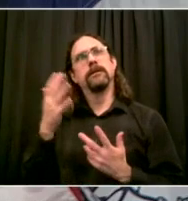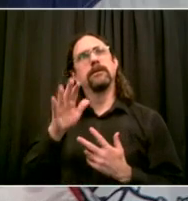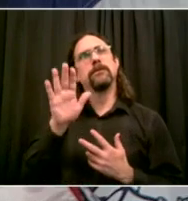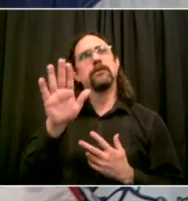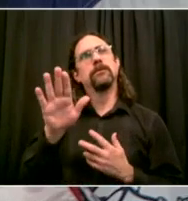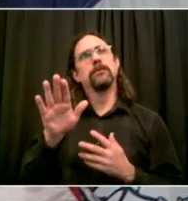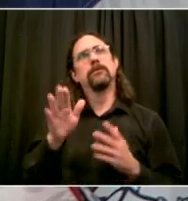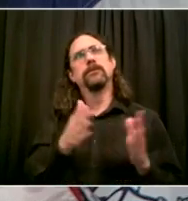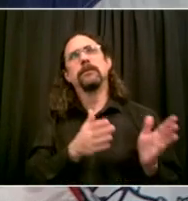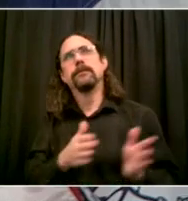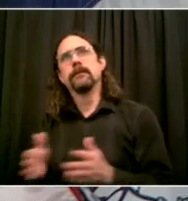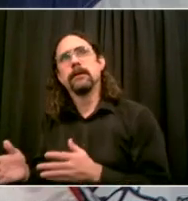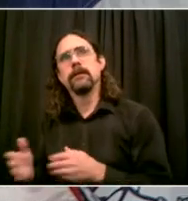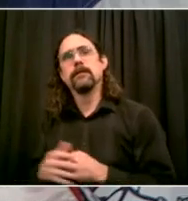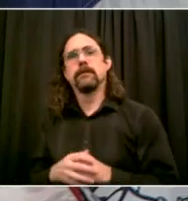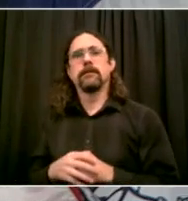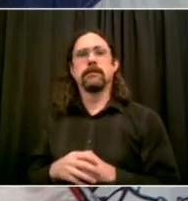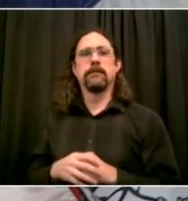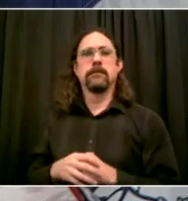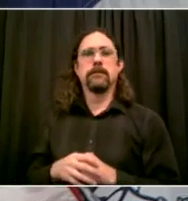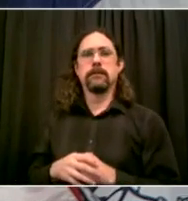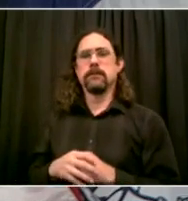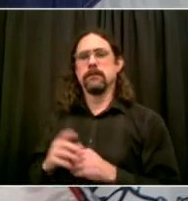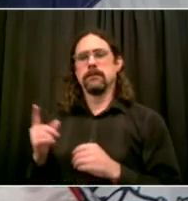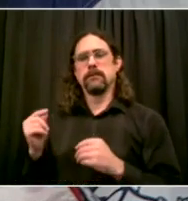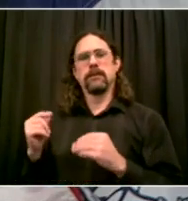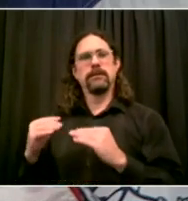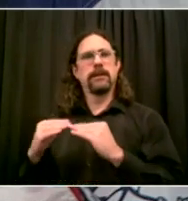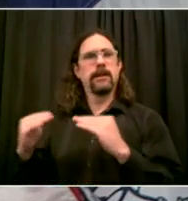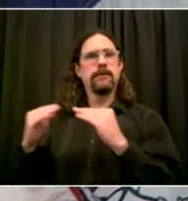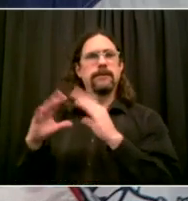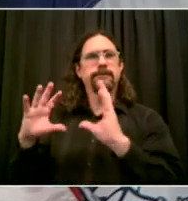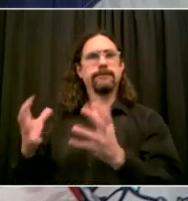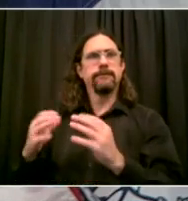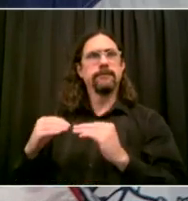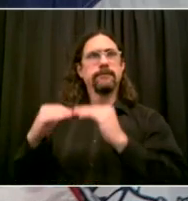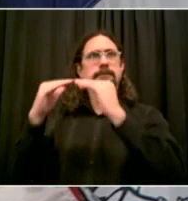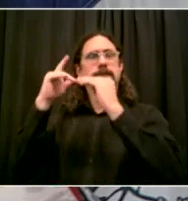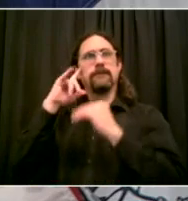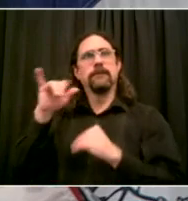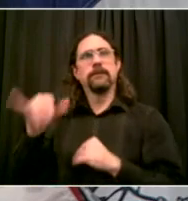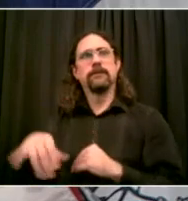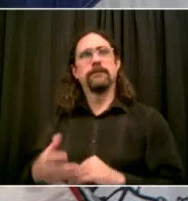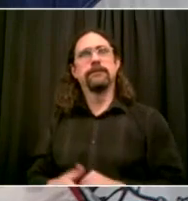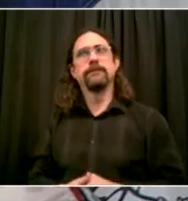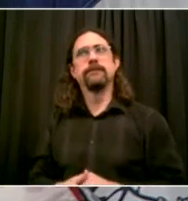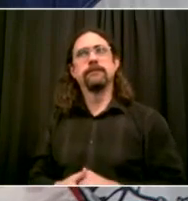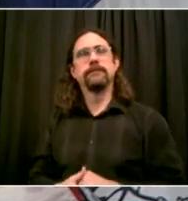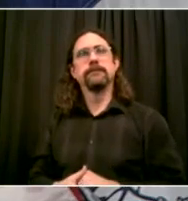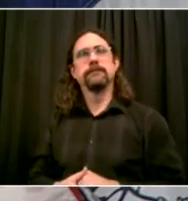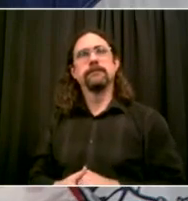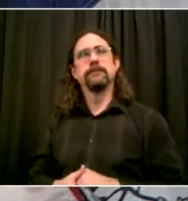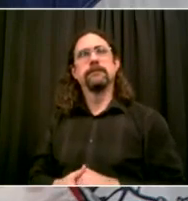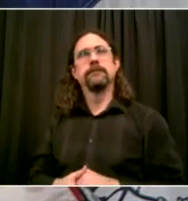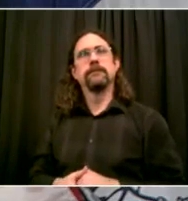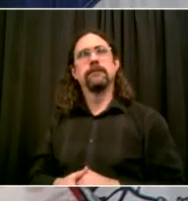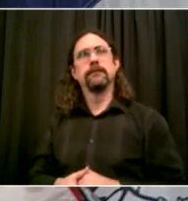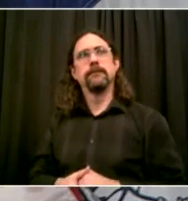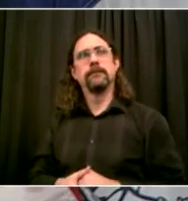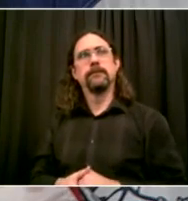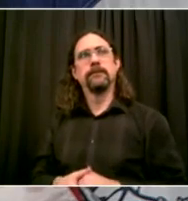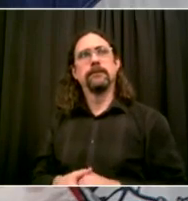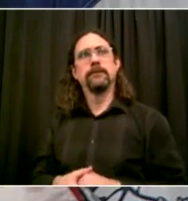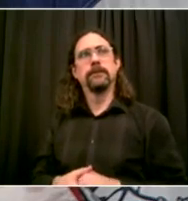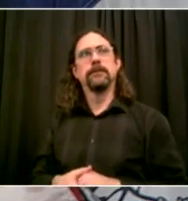restaurants, obviously, health department leads the way. That's going to be a continued focus. But I think your first point is a particularly pertinent one,